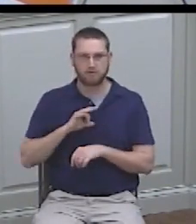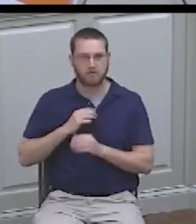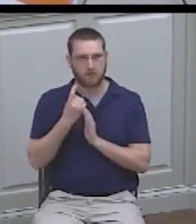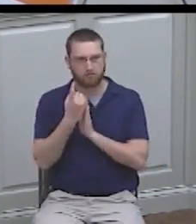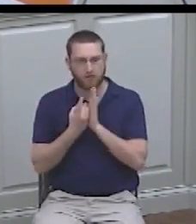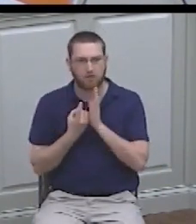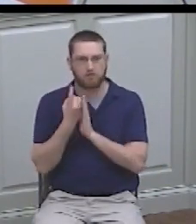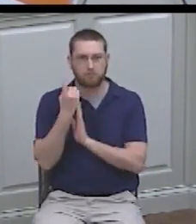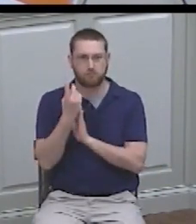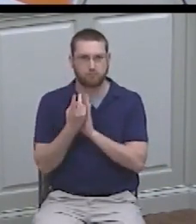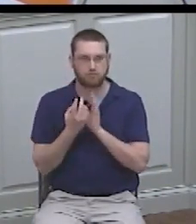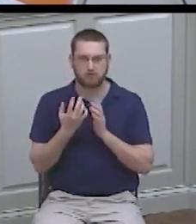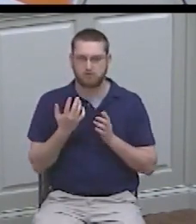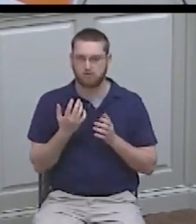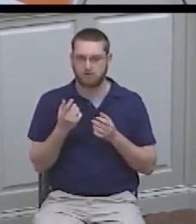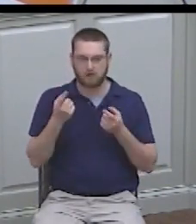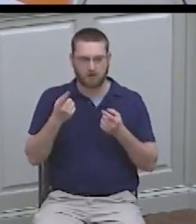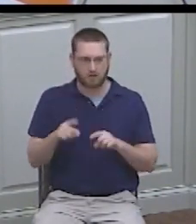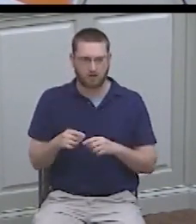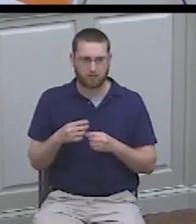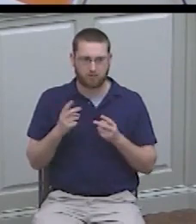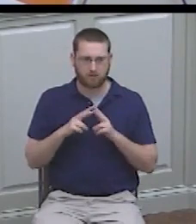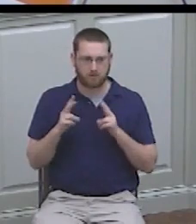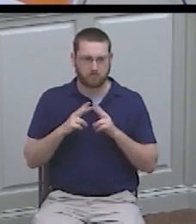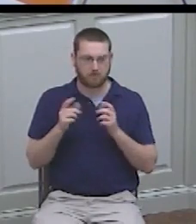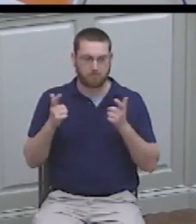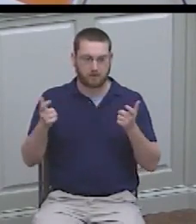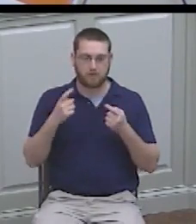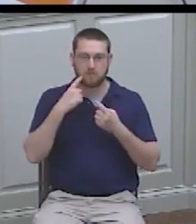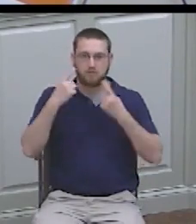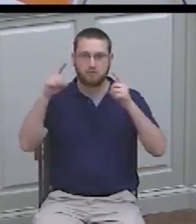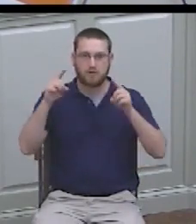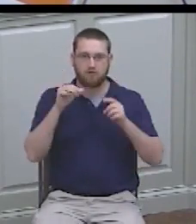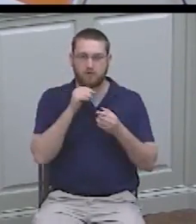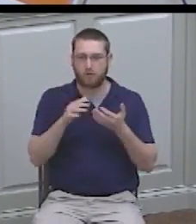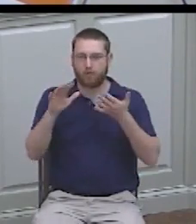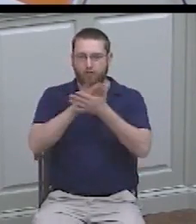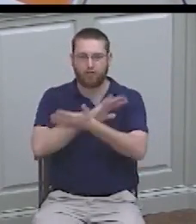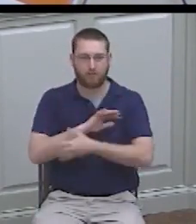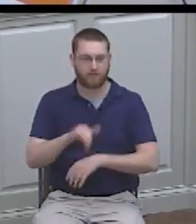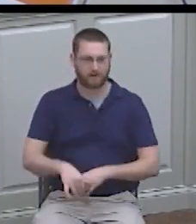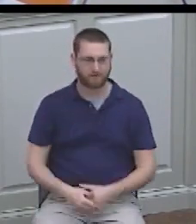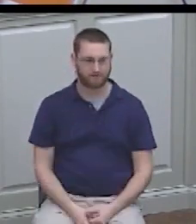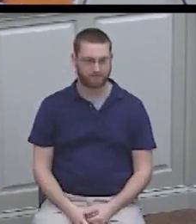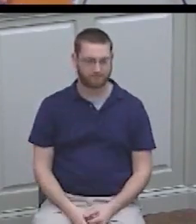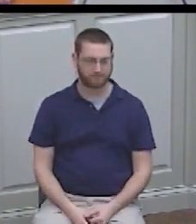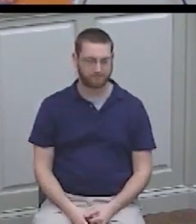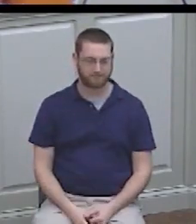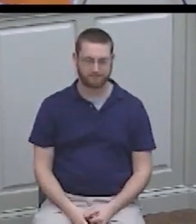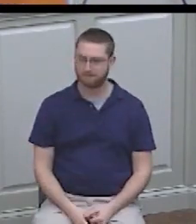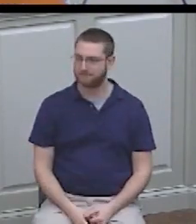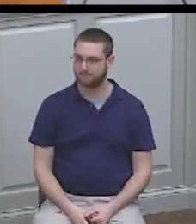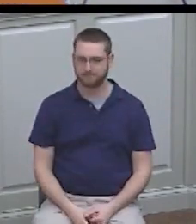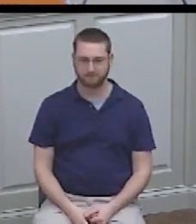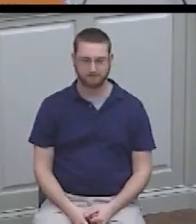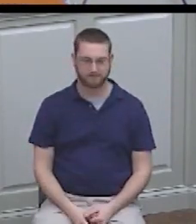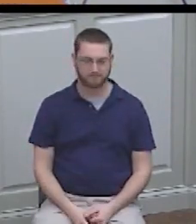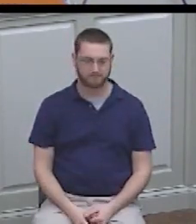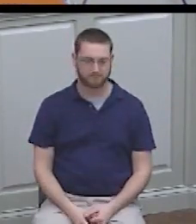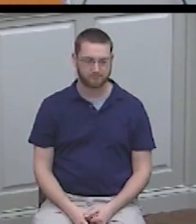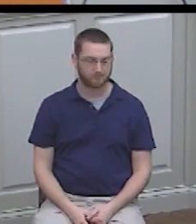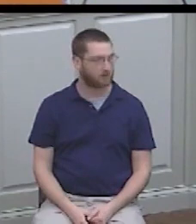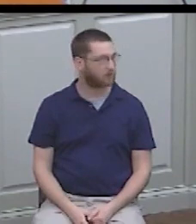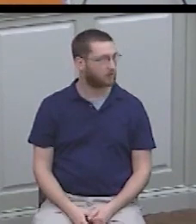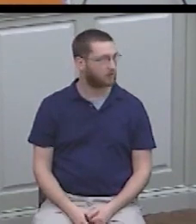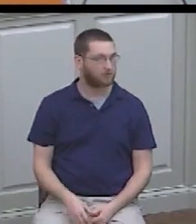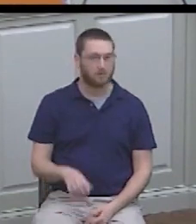well. So they're notable accomplishments tonight that this shouldn't just be glossed over, certainly. So noted, Mr. Dexter. Thank you. Point out,